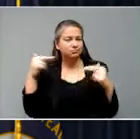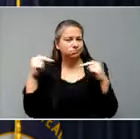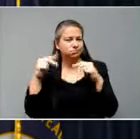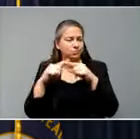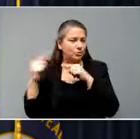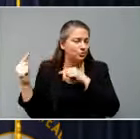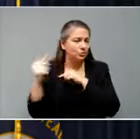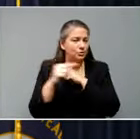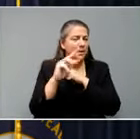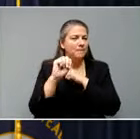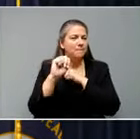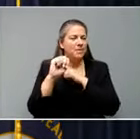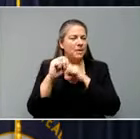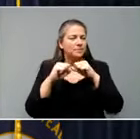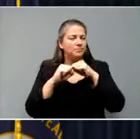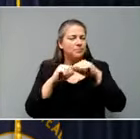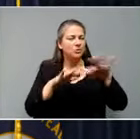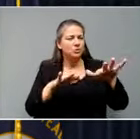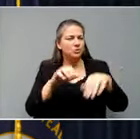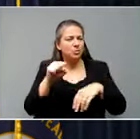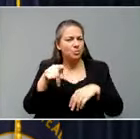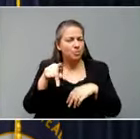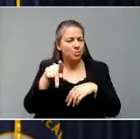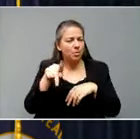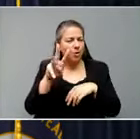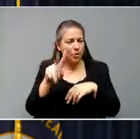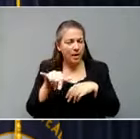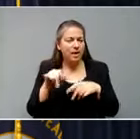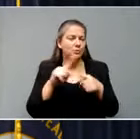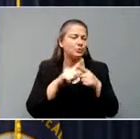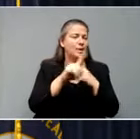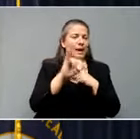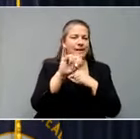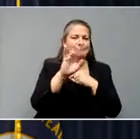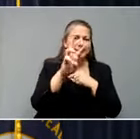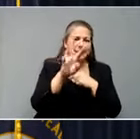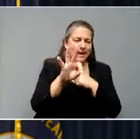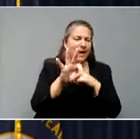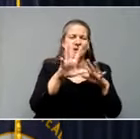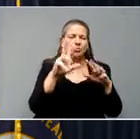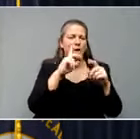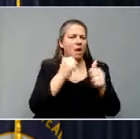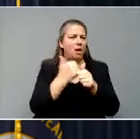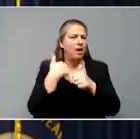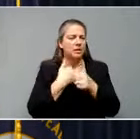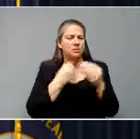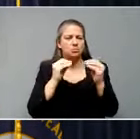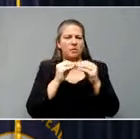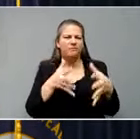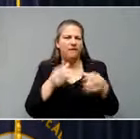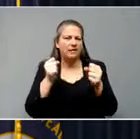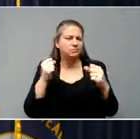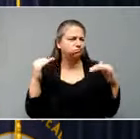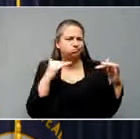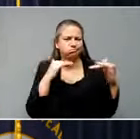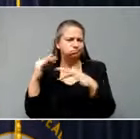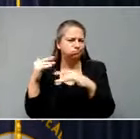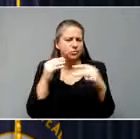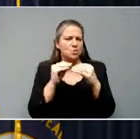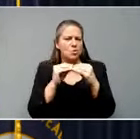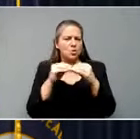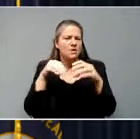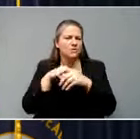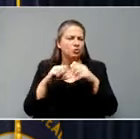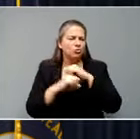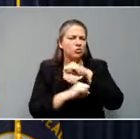and getting that I-69 bridge built. It's going to help us build the infrastructure for electric vehicles, another $600+